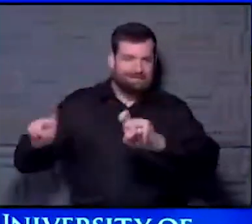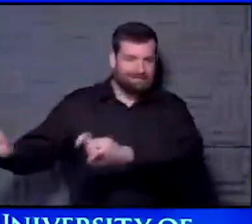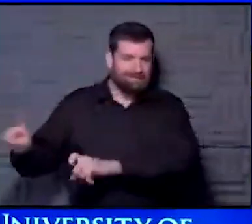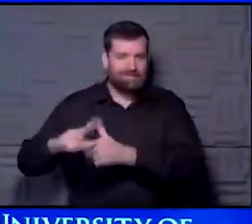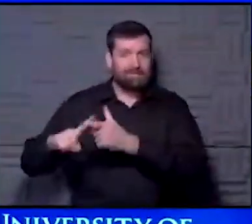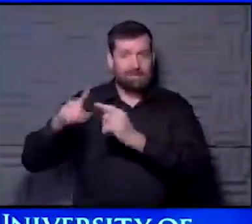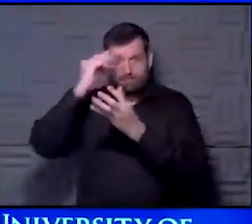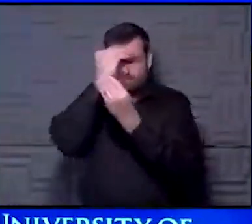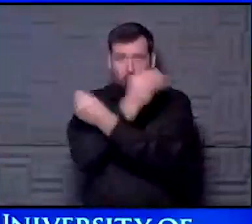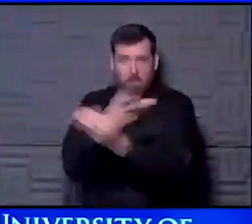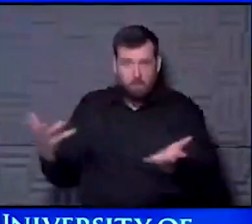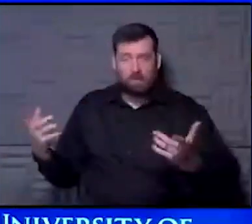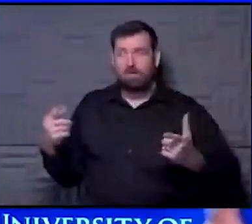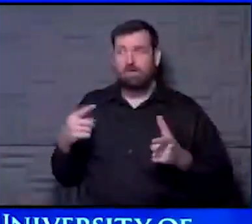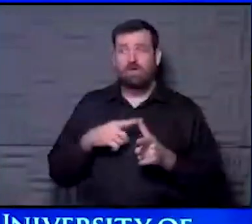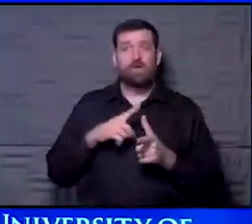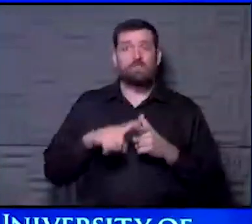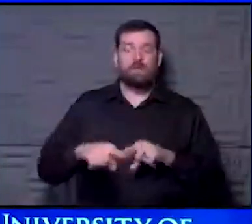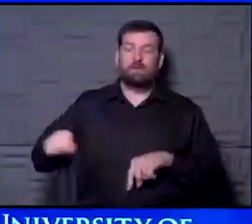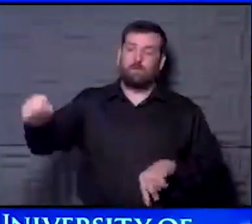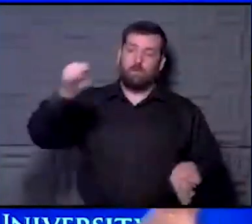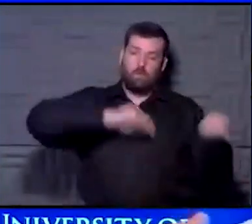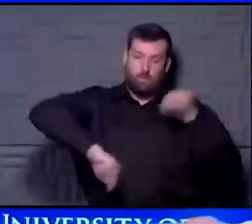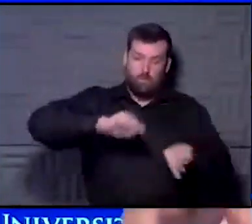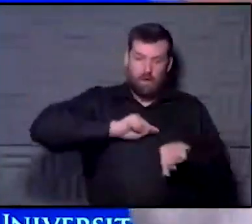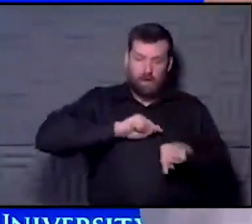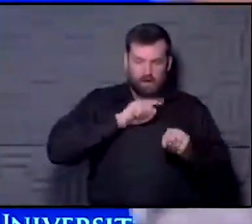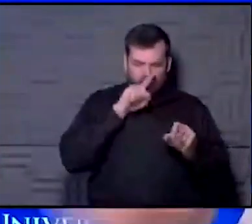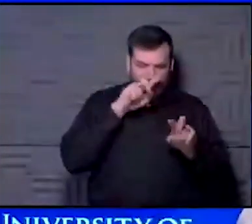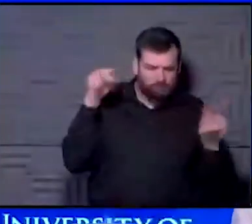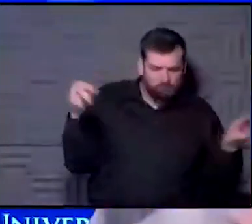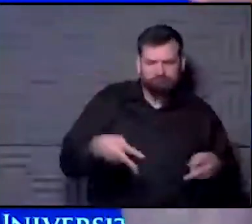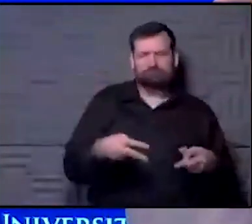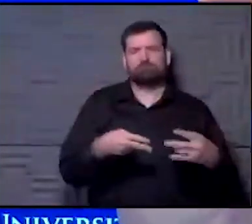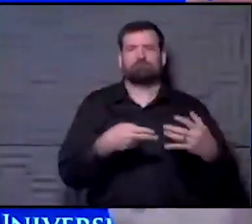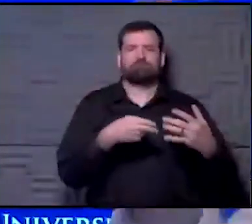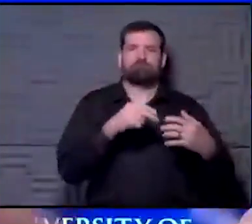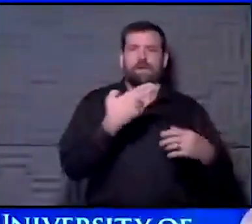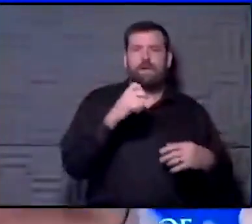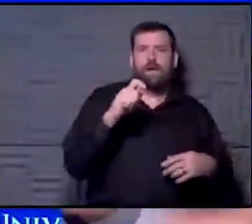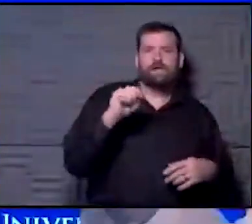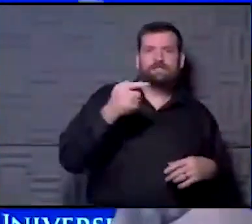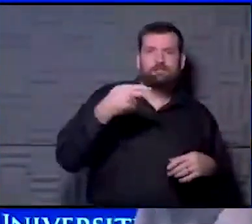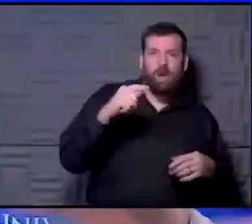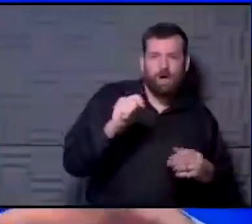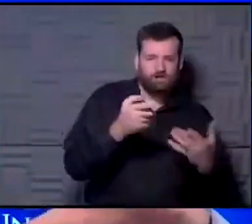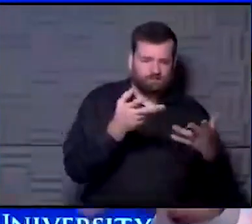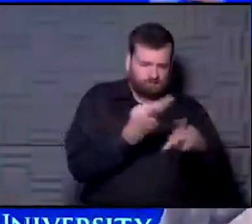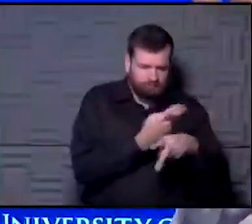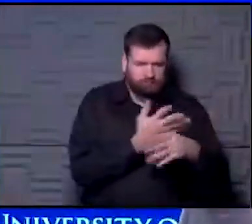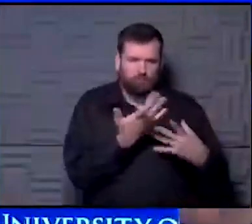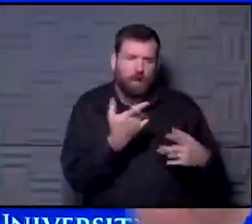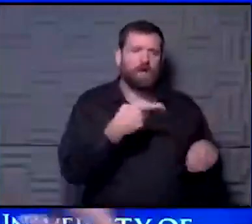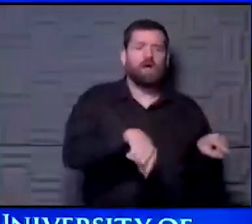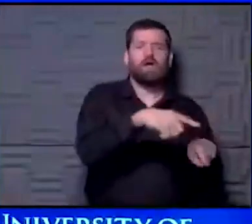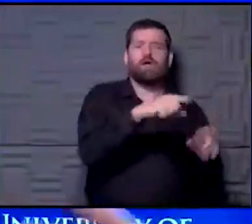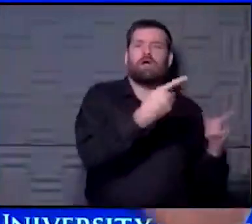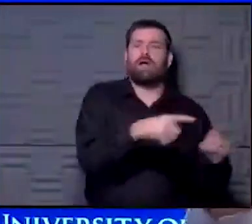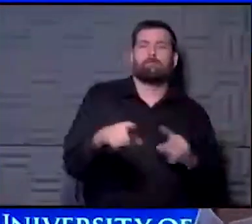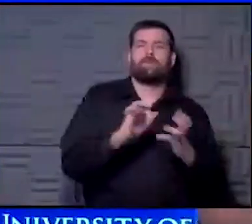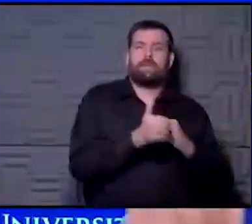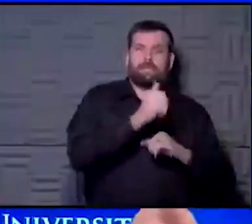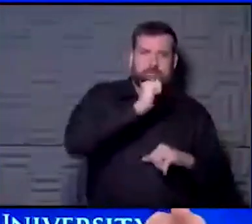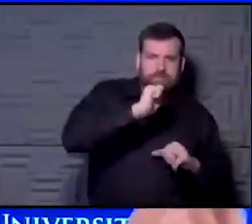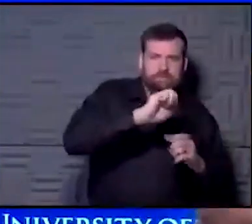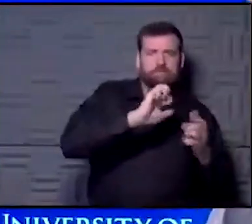reported, and then to continue to go back and look at a hotspot and try and drill down on it and talk to those kids about why they're a hotspot and how you have to deal with that